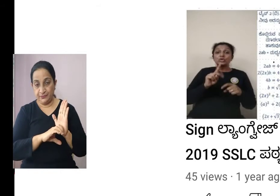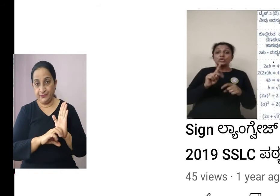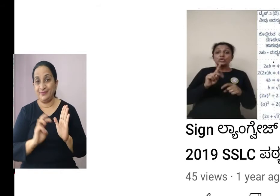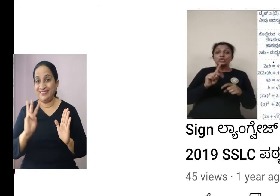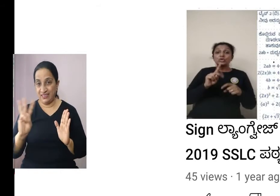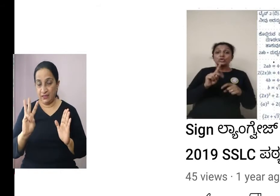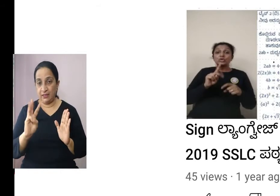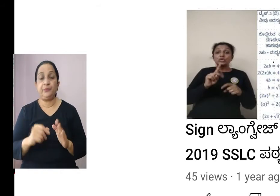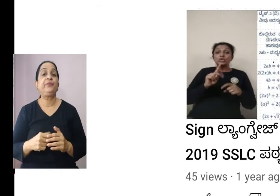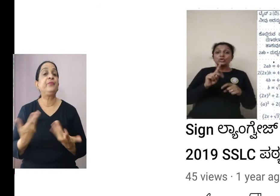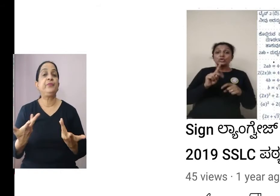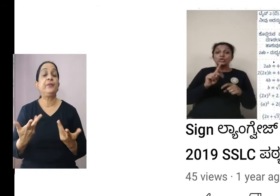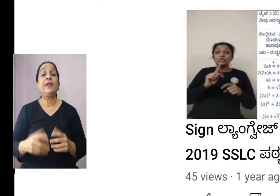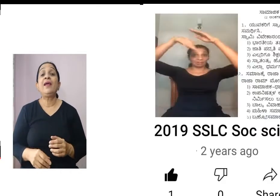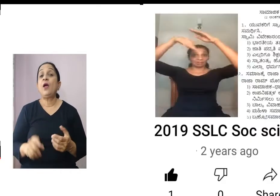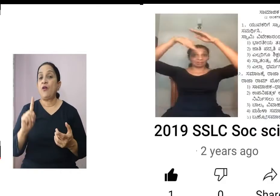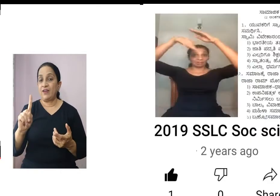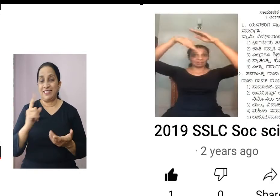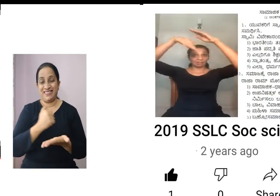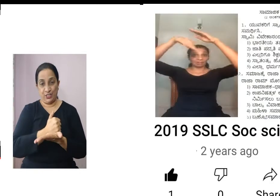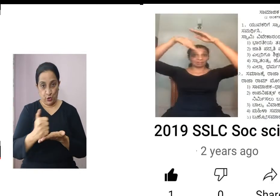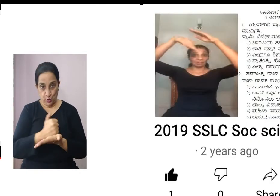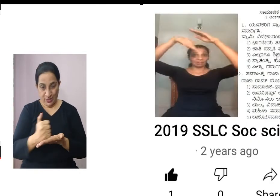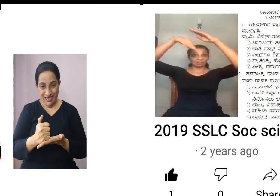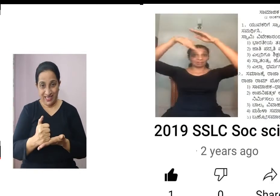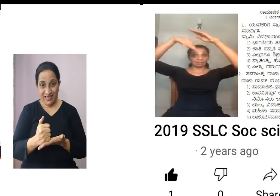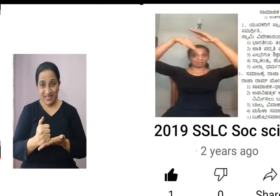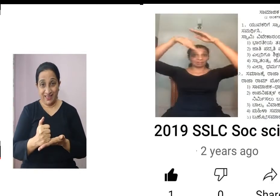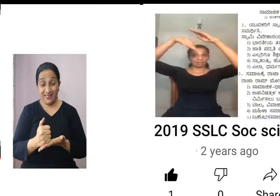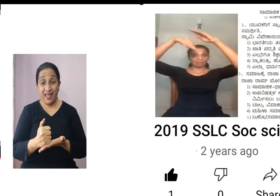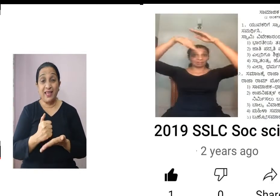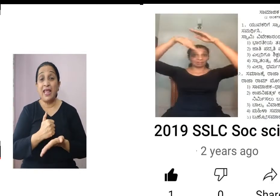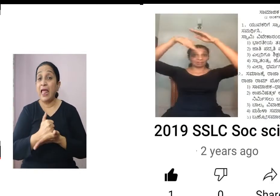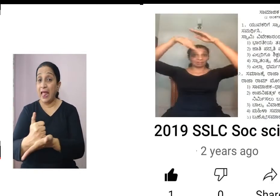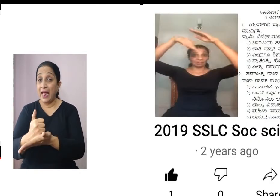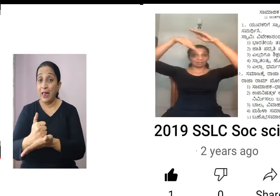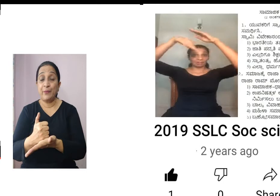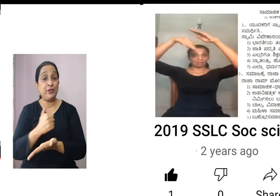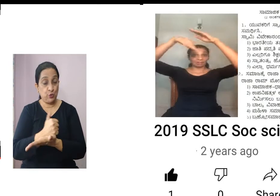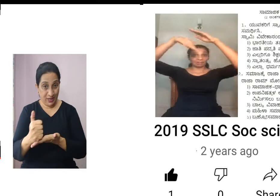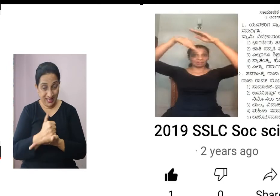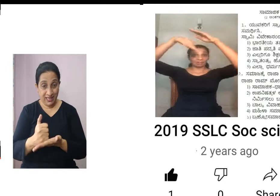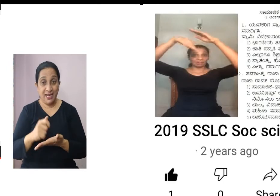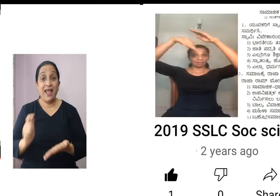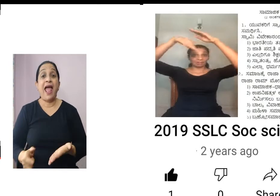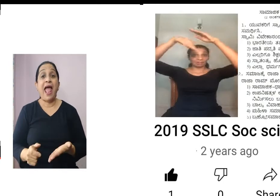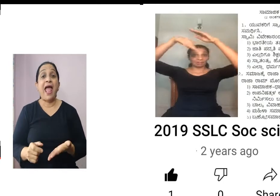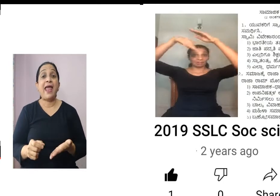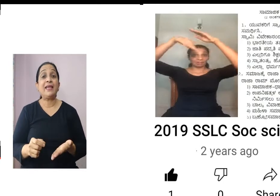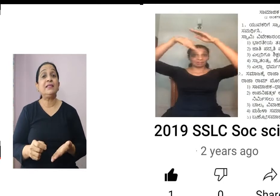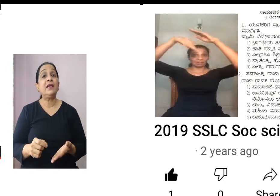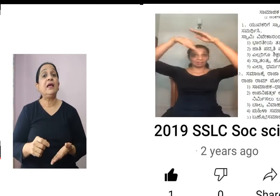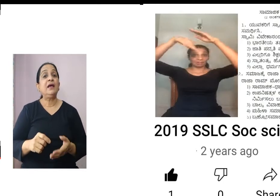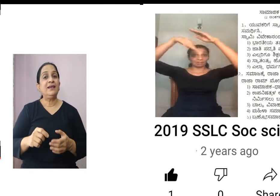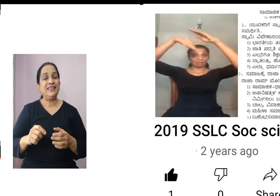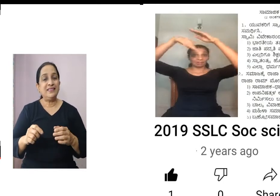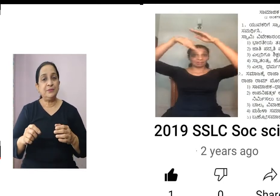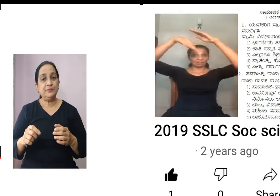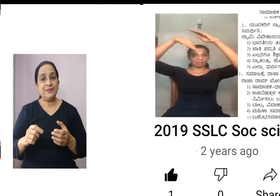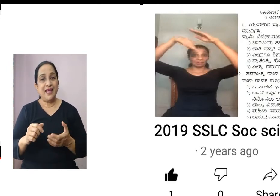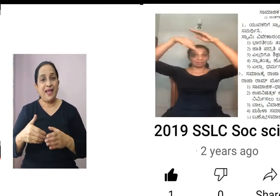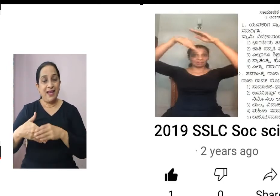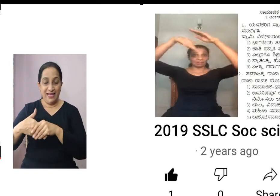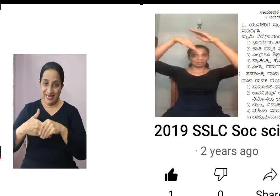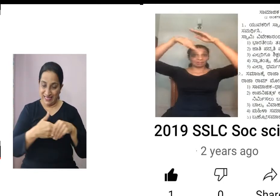are training, coaching, and mentoring. Please watch this short